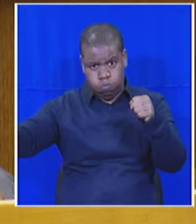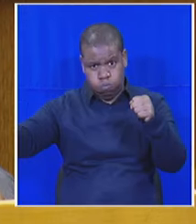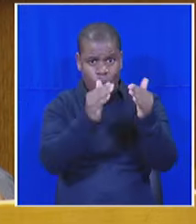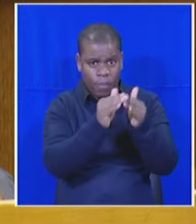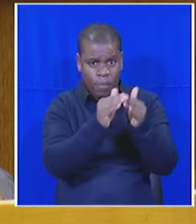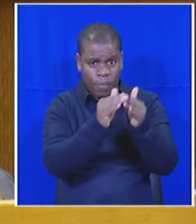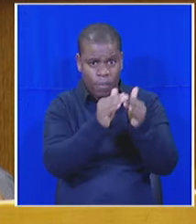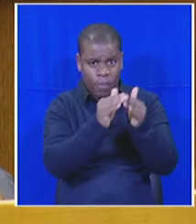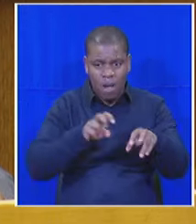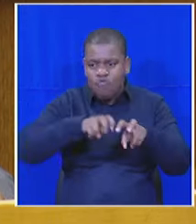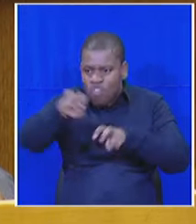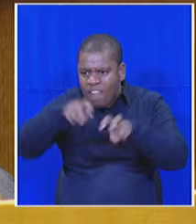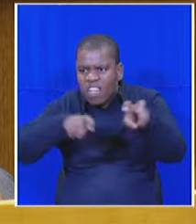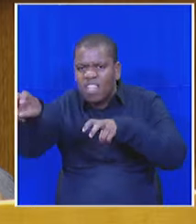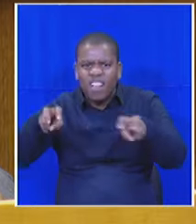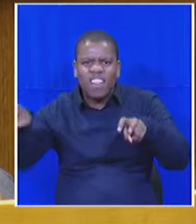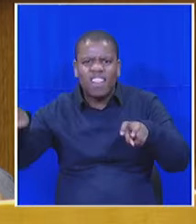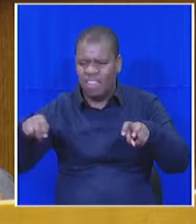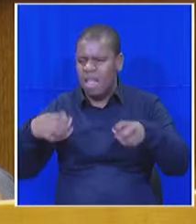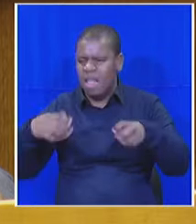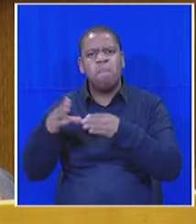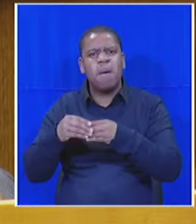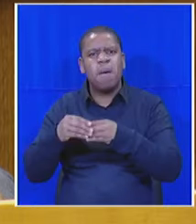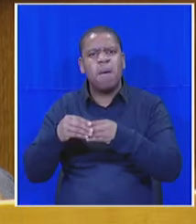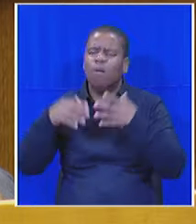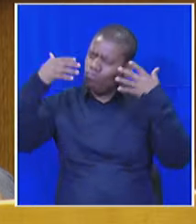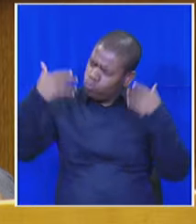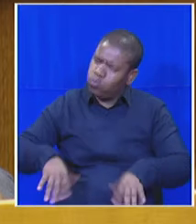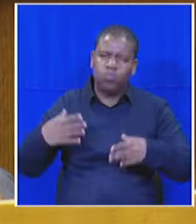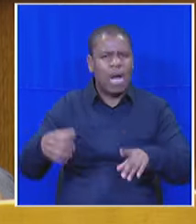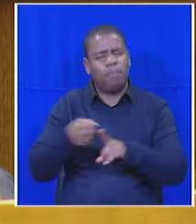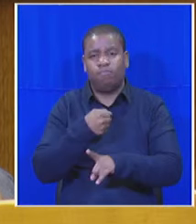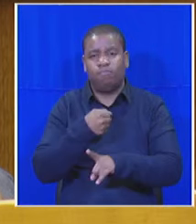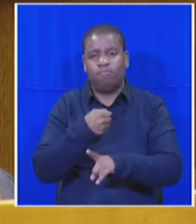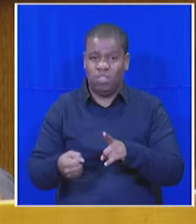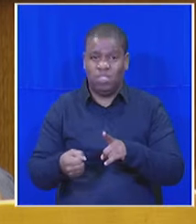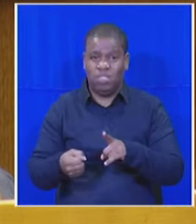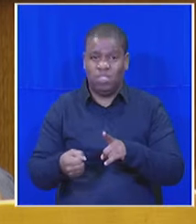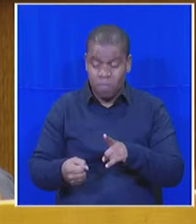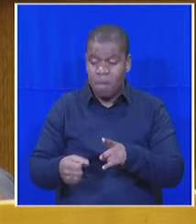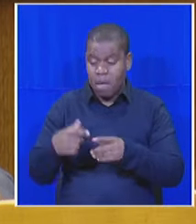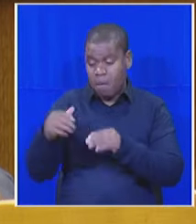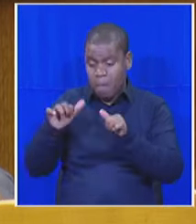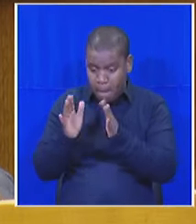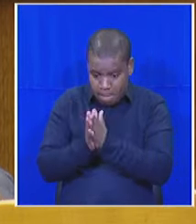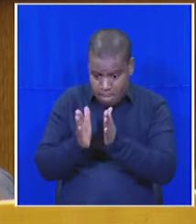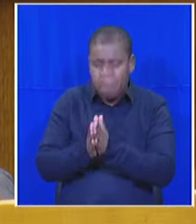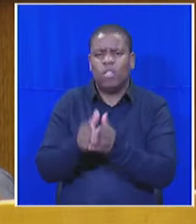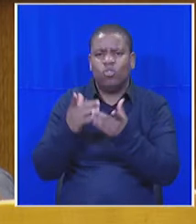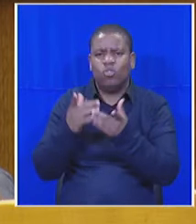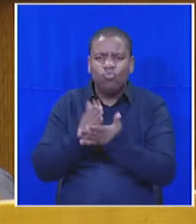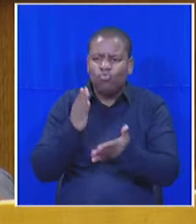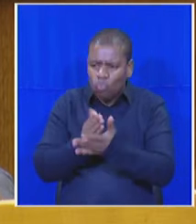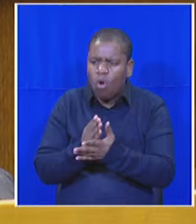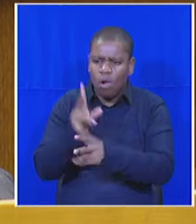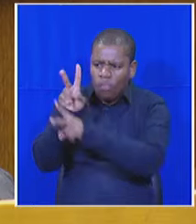urge Parliament to take the necessary steps to ensure that taxpayers' monies that are used in